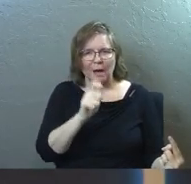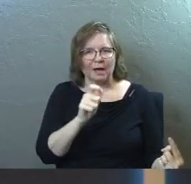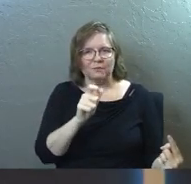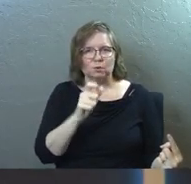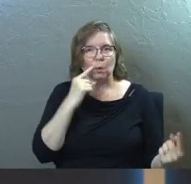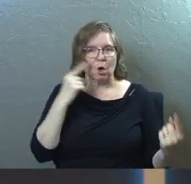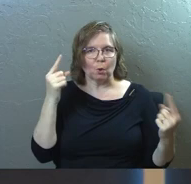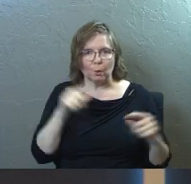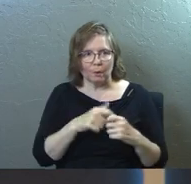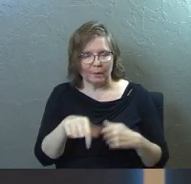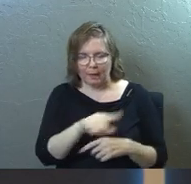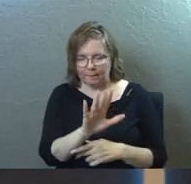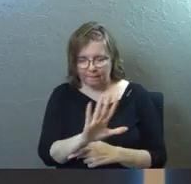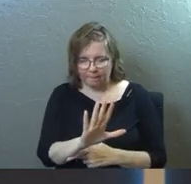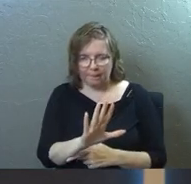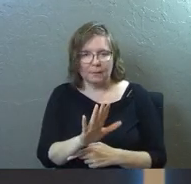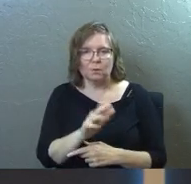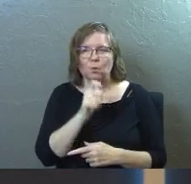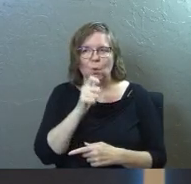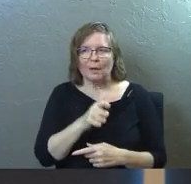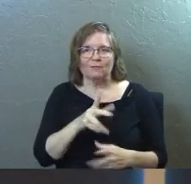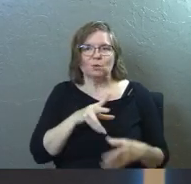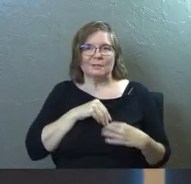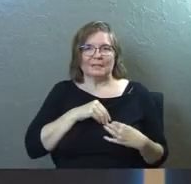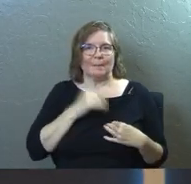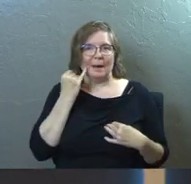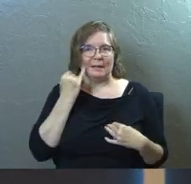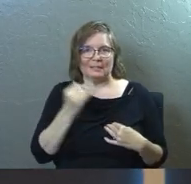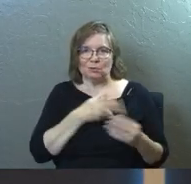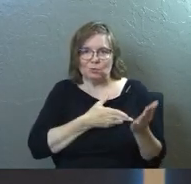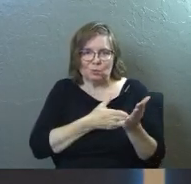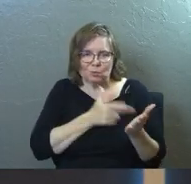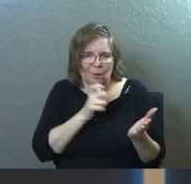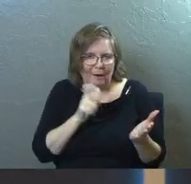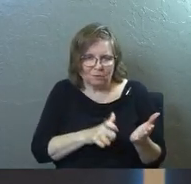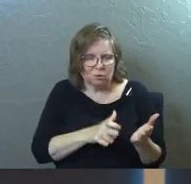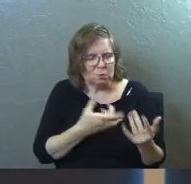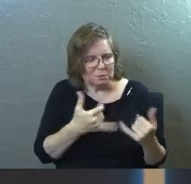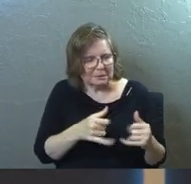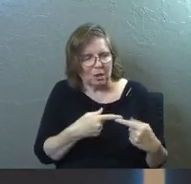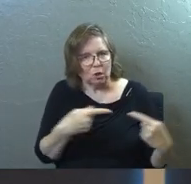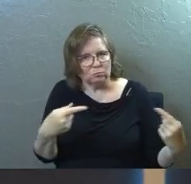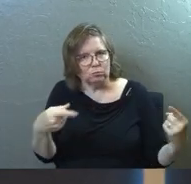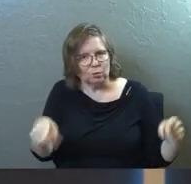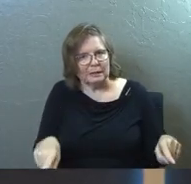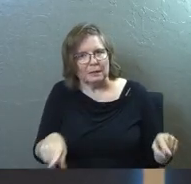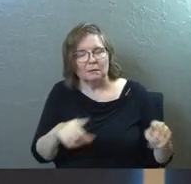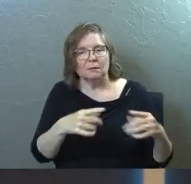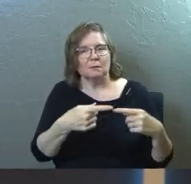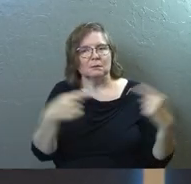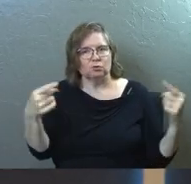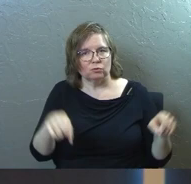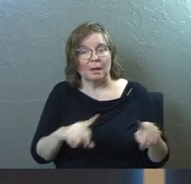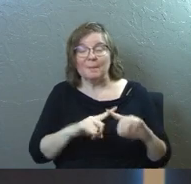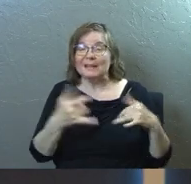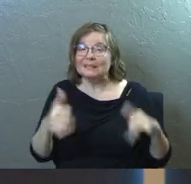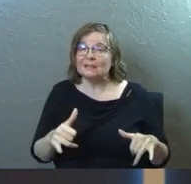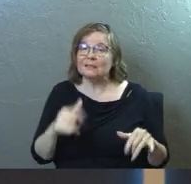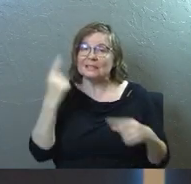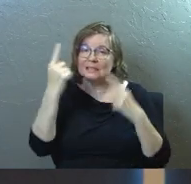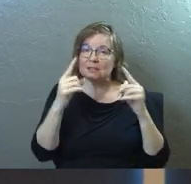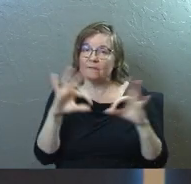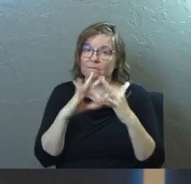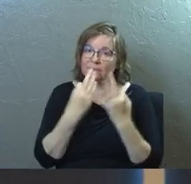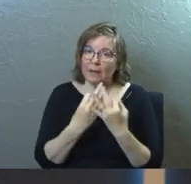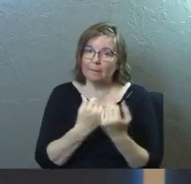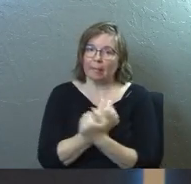going to have different ideas. To be in unity, you don't have to accept their ideas as truth, but they can still be family. We can still give love,